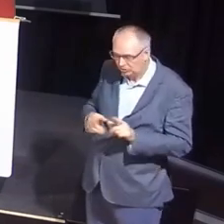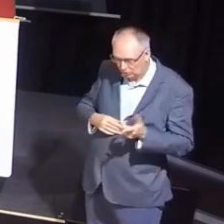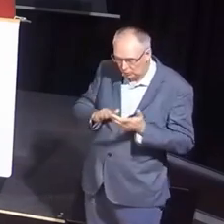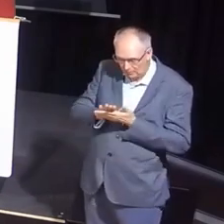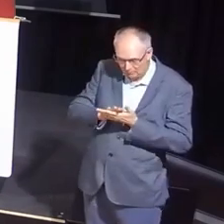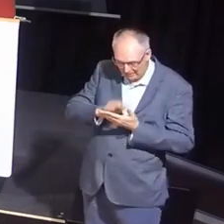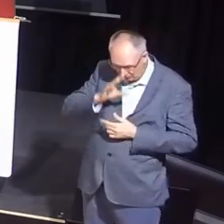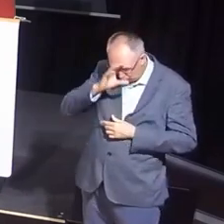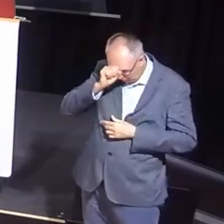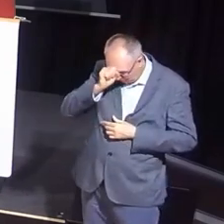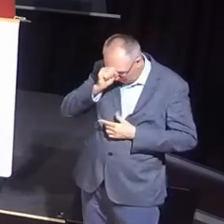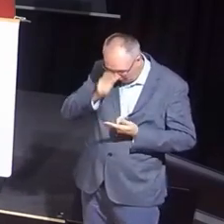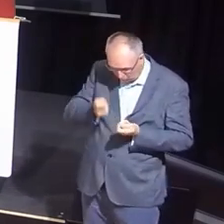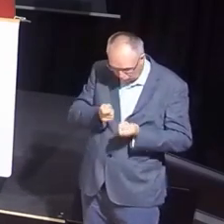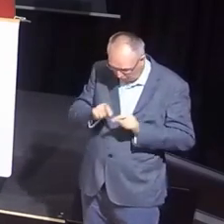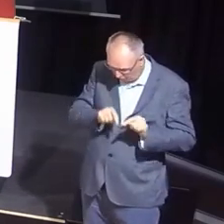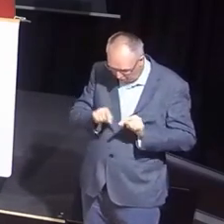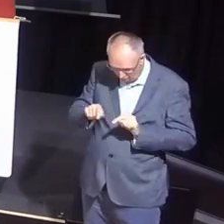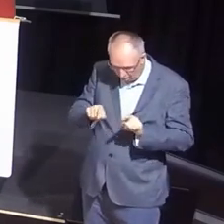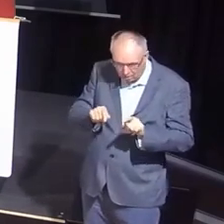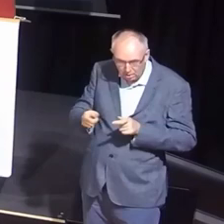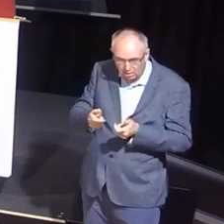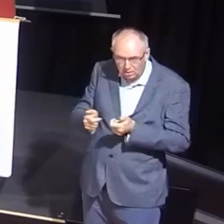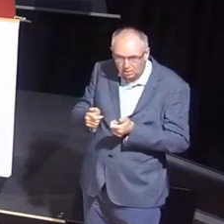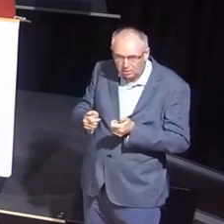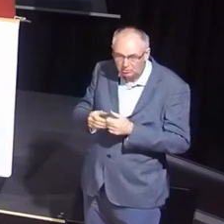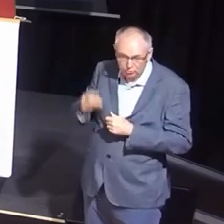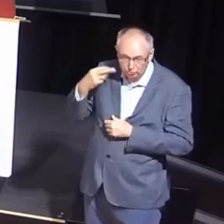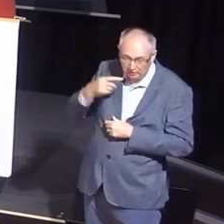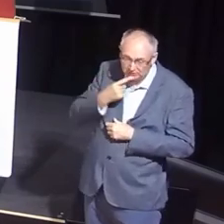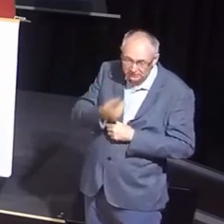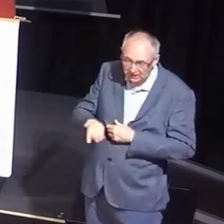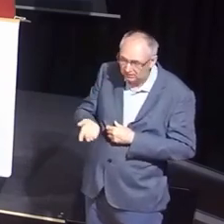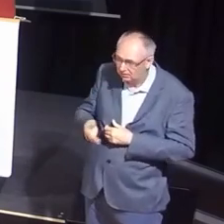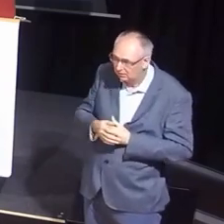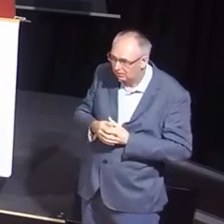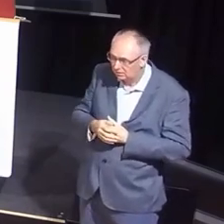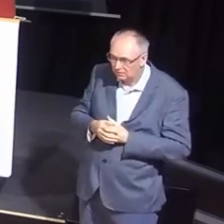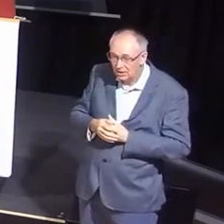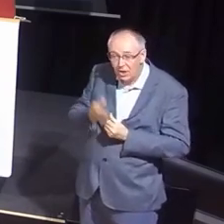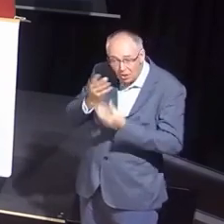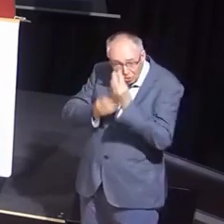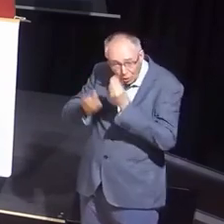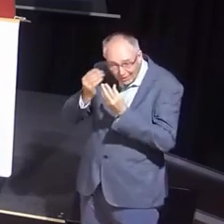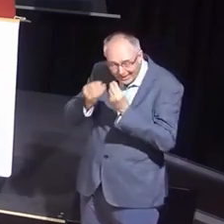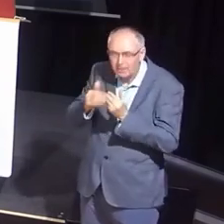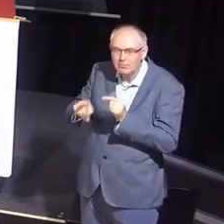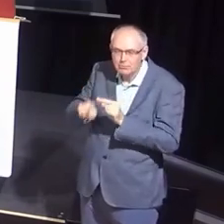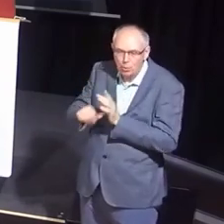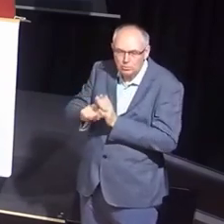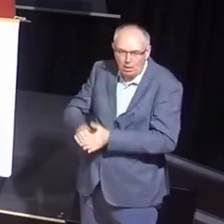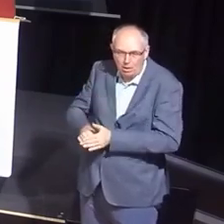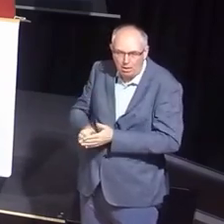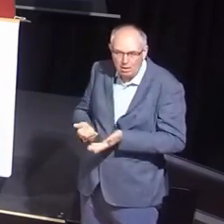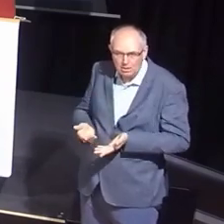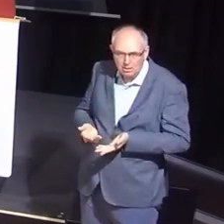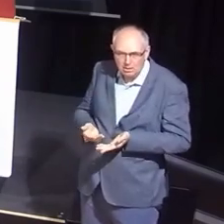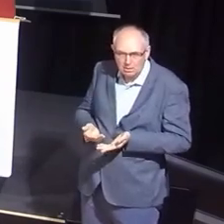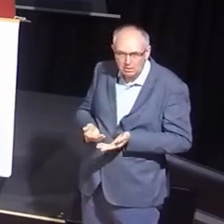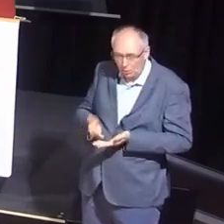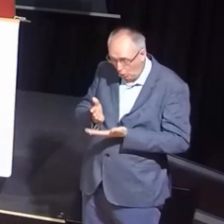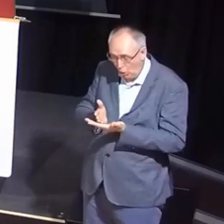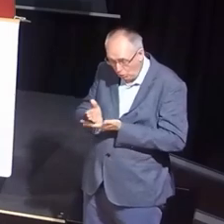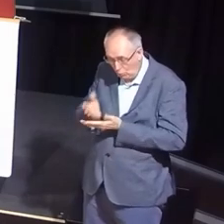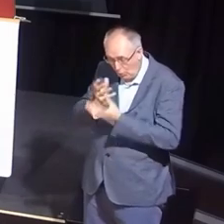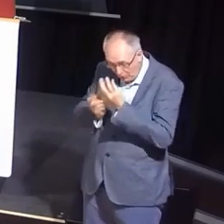controls, because that's, like Cherry mentioned, like we say, like, learning is the hardest part. Like, that's the biggest barrier, is just getting through the